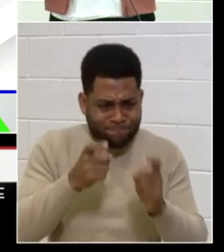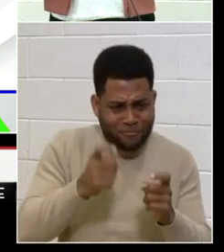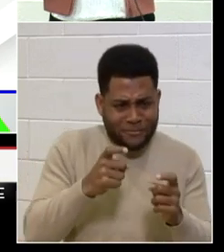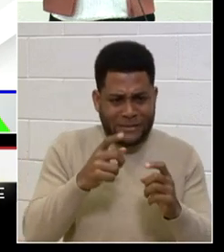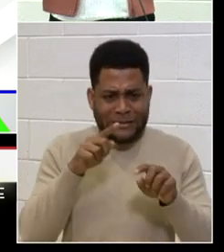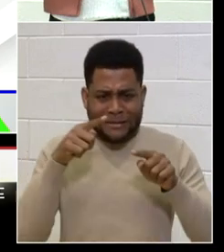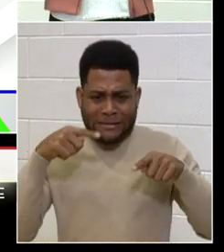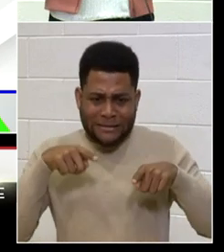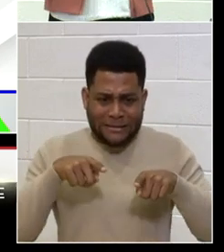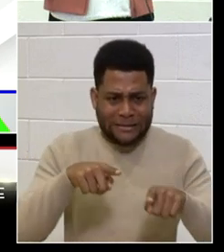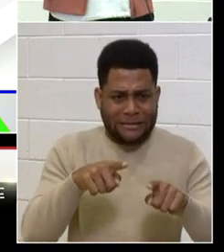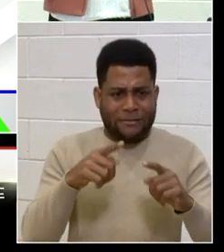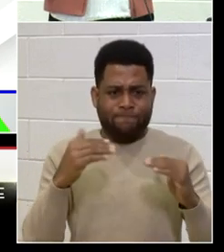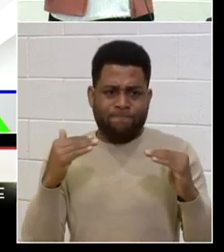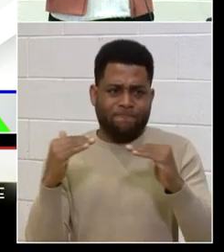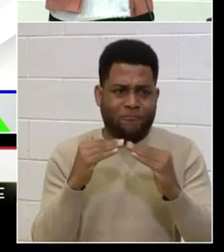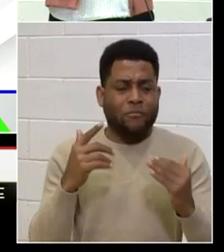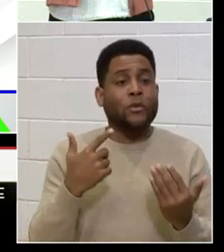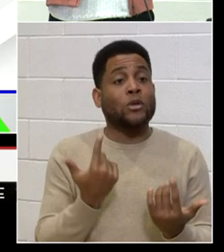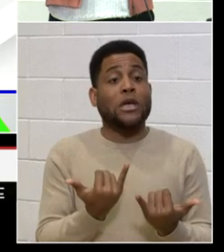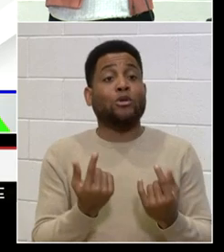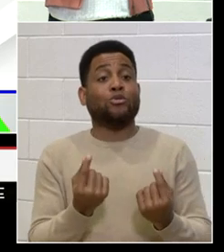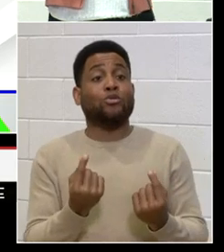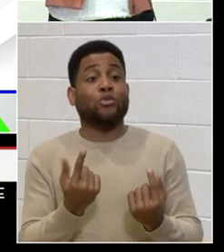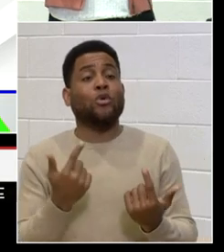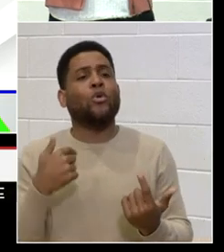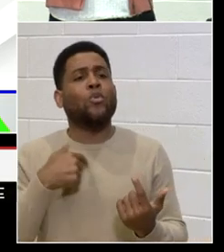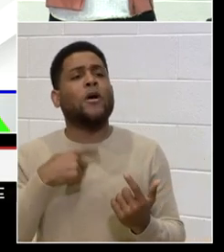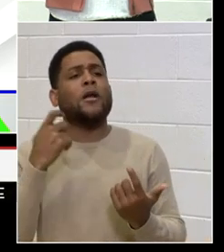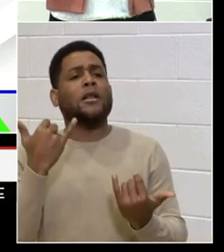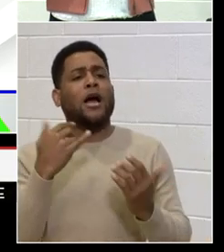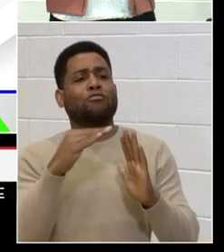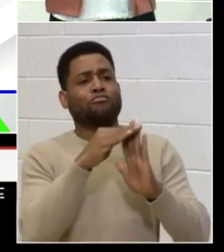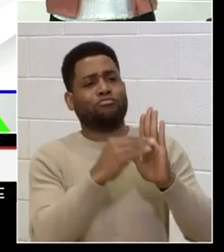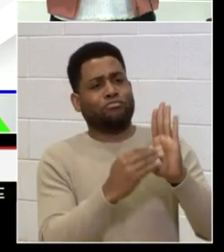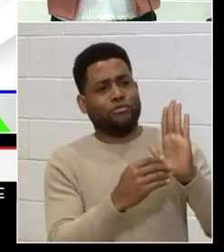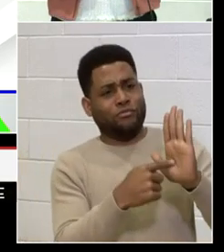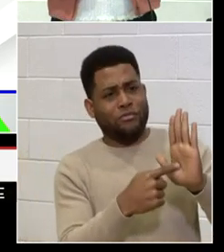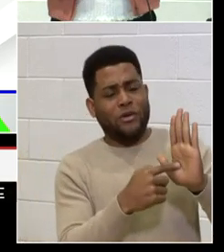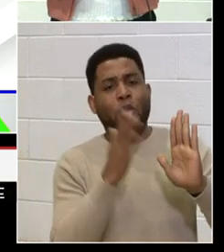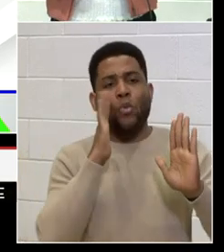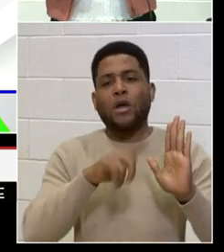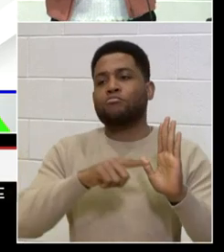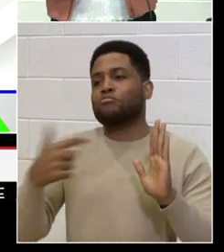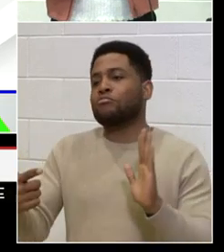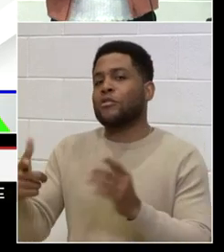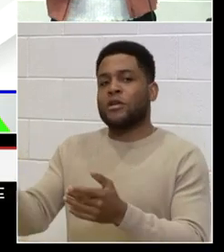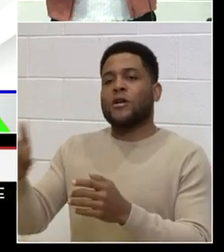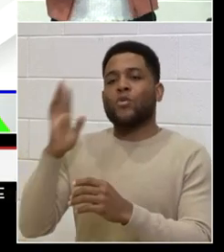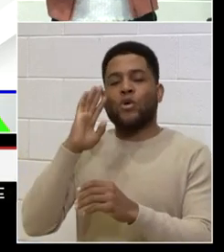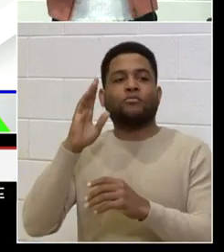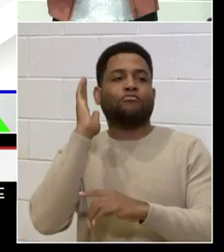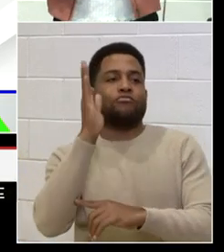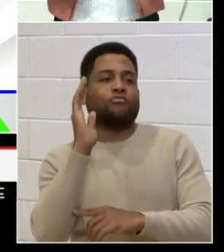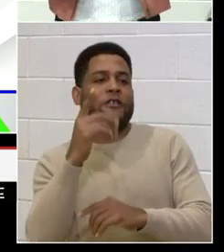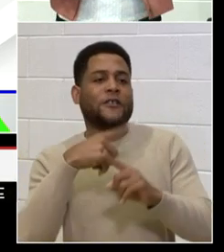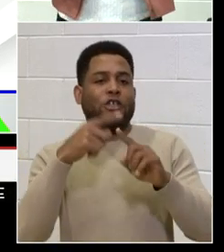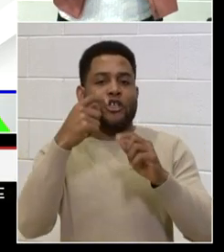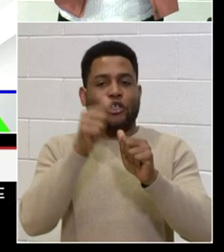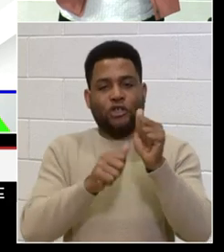guiding principles. And I'll turn it back over to the city administrator to walk us through those principles before we turn it back to the Deputy Chief of